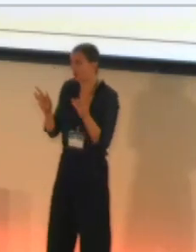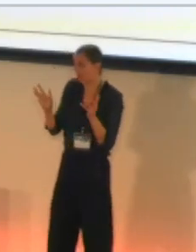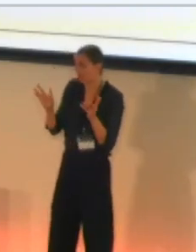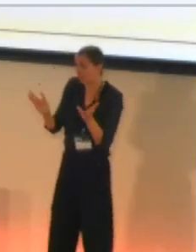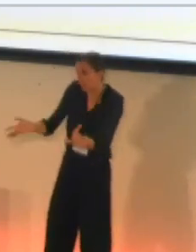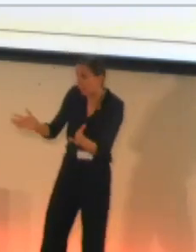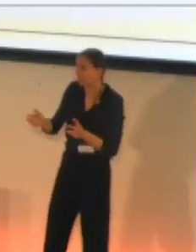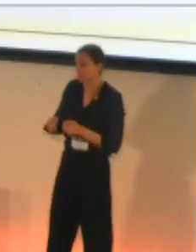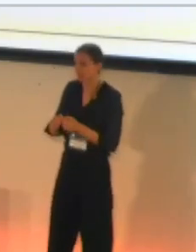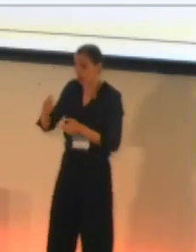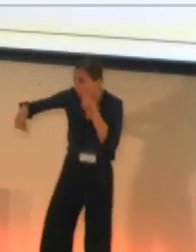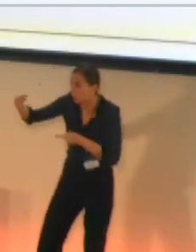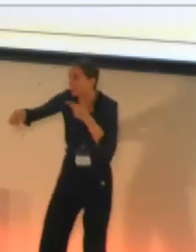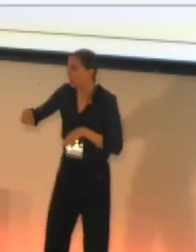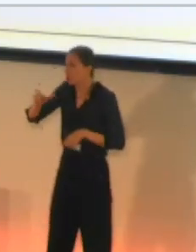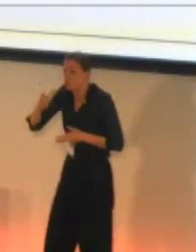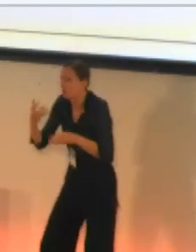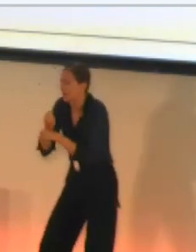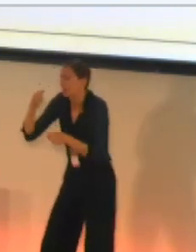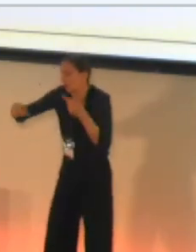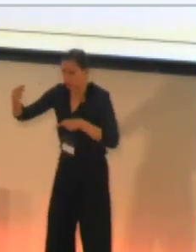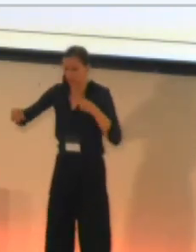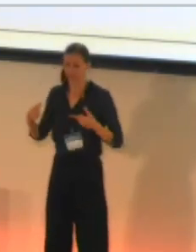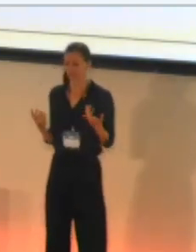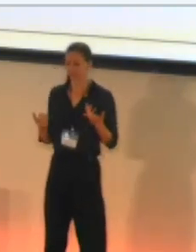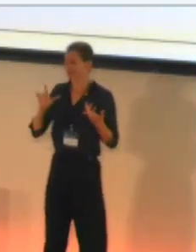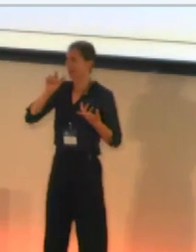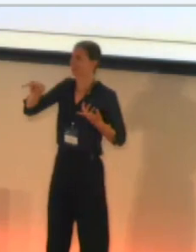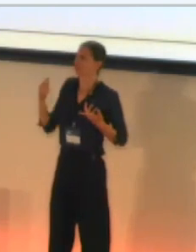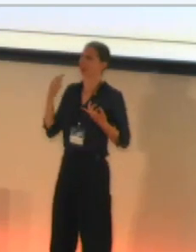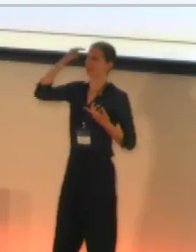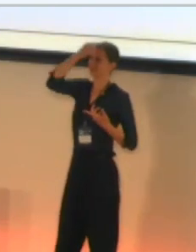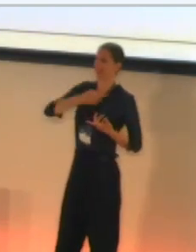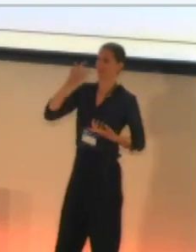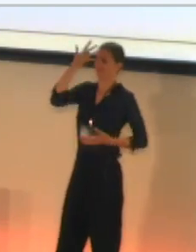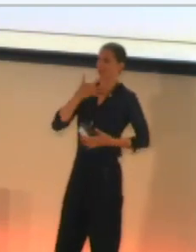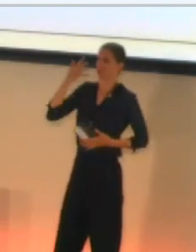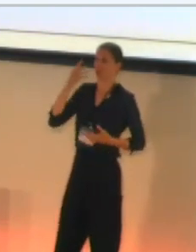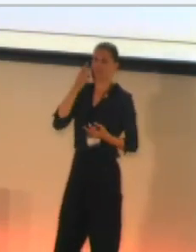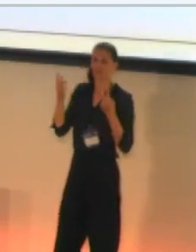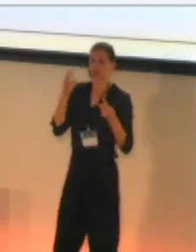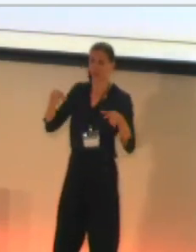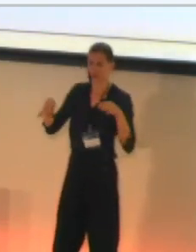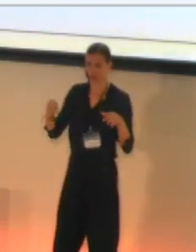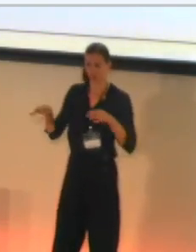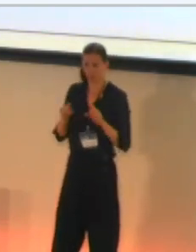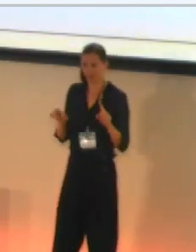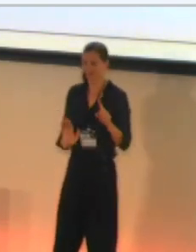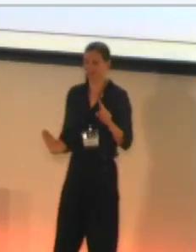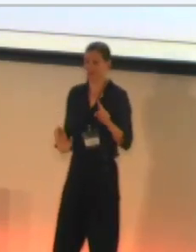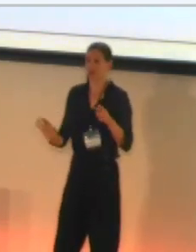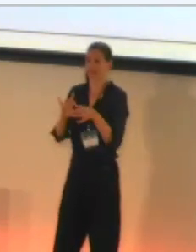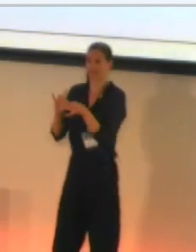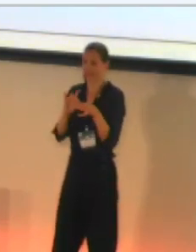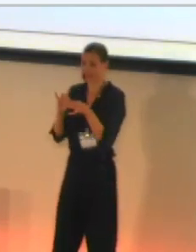of questions that weren't just able to be answered by descriptions or alt text that could have been attached to these avatars of what they looked like. There